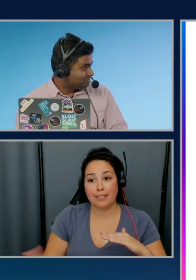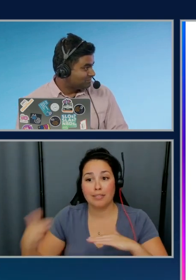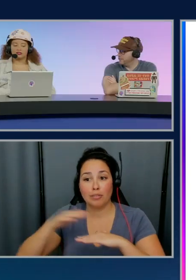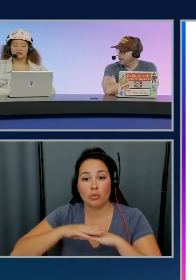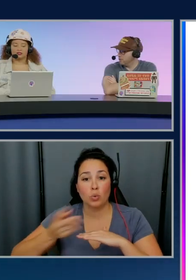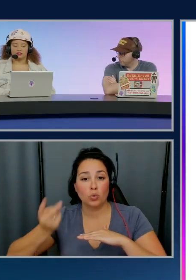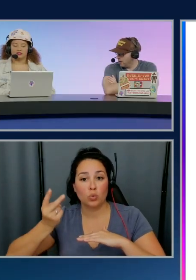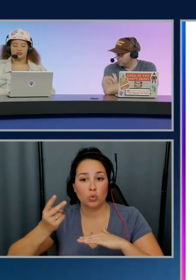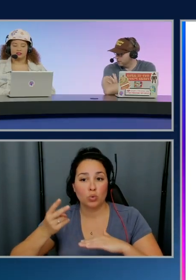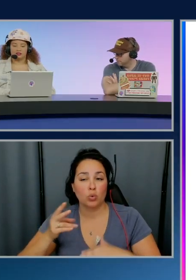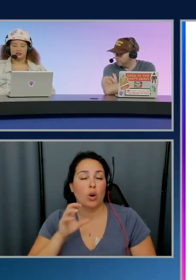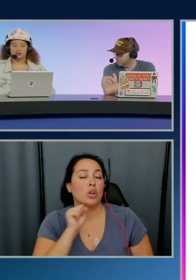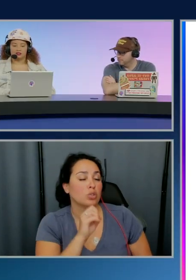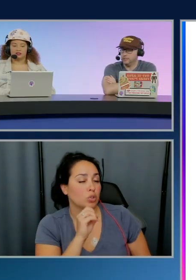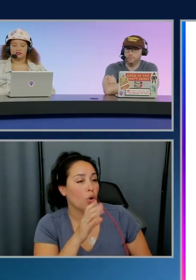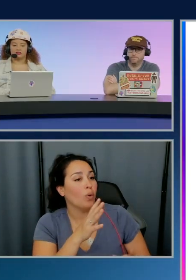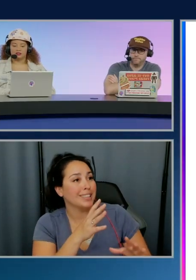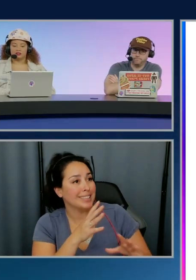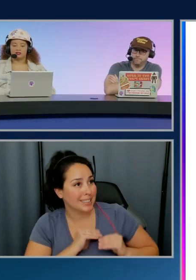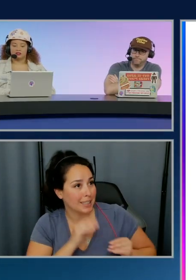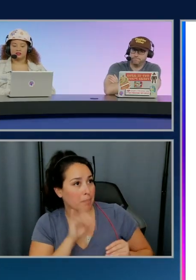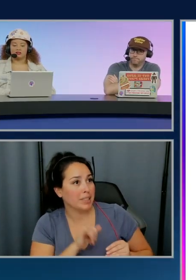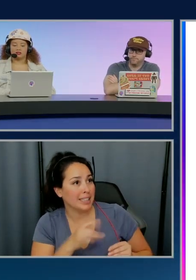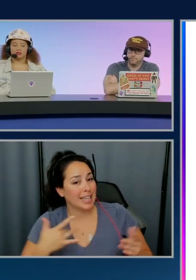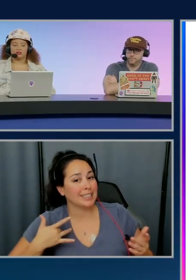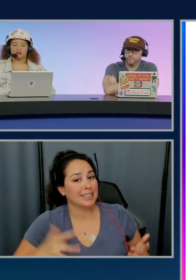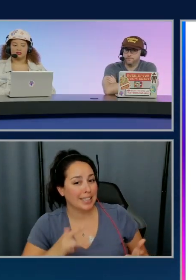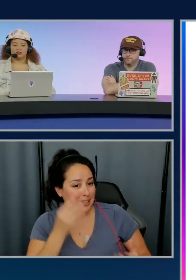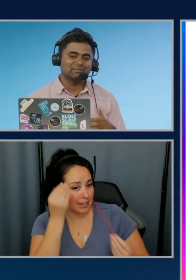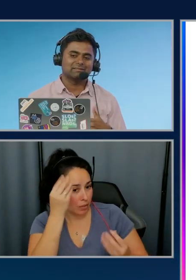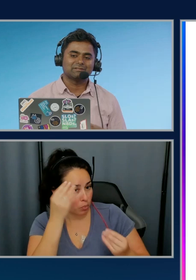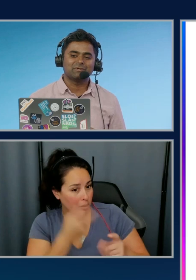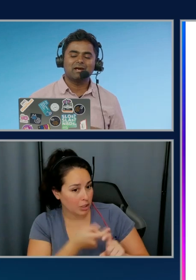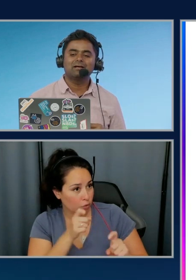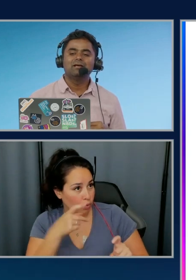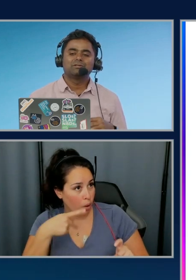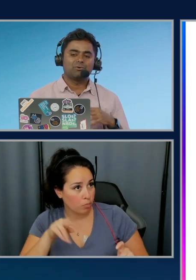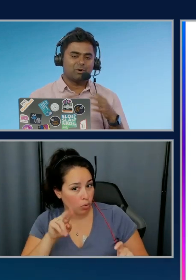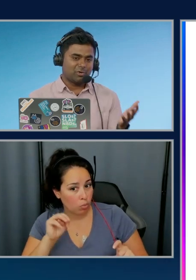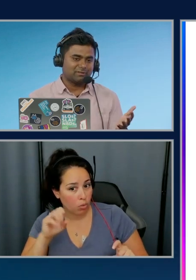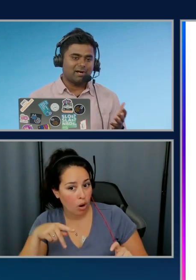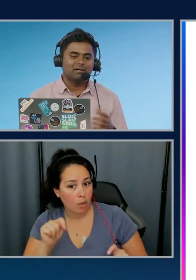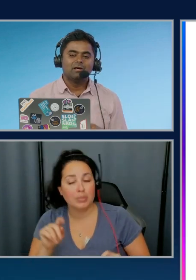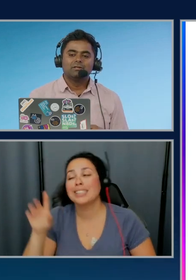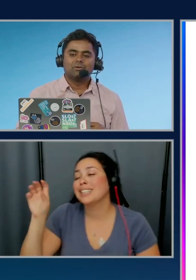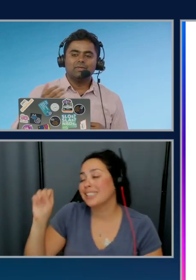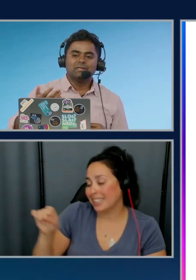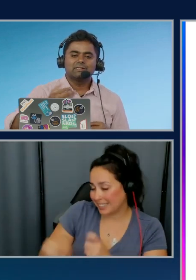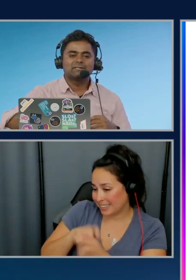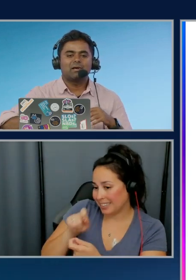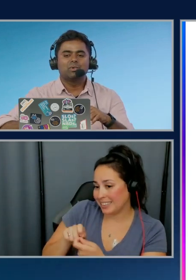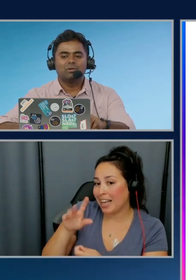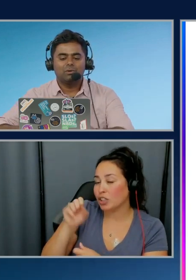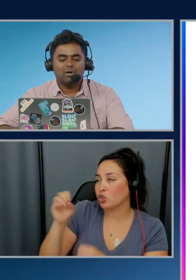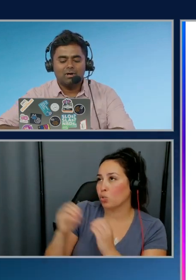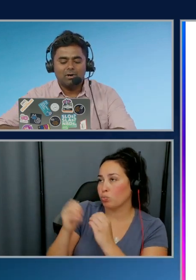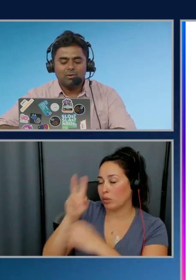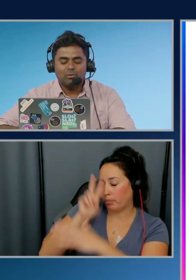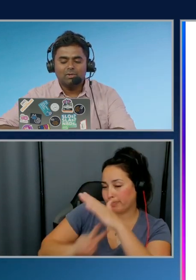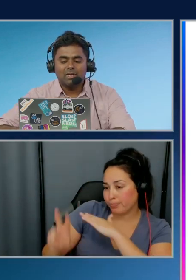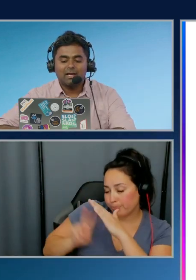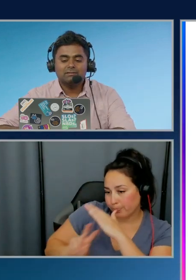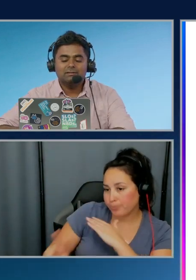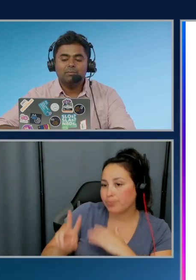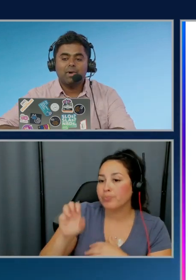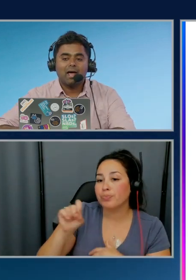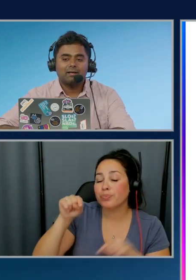that sensitive data from the prompt. Exactly. So left-hand side of the anonymizer takes in the sensitive data. So you want to protect that. So in this example,